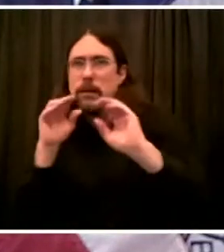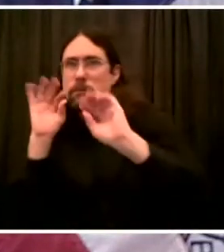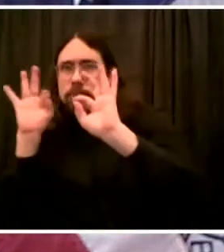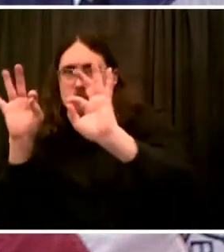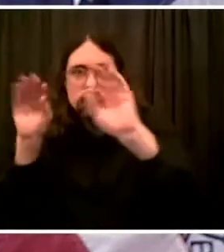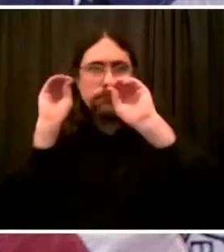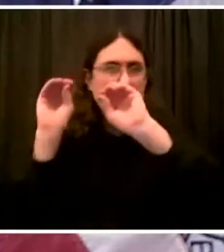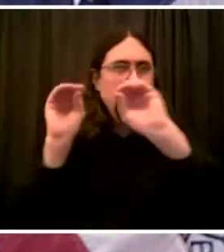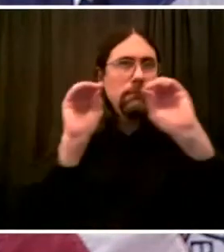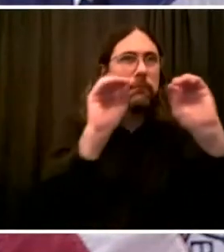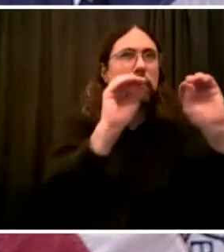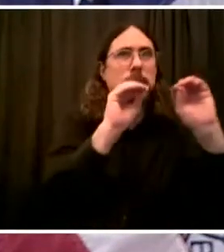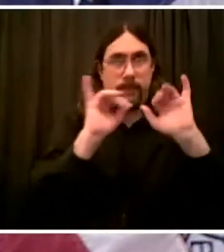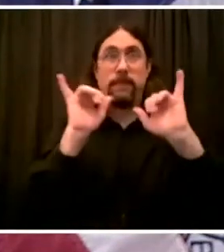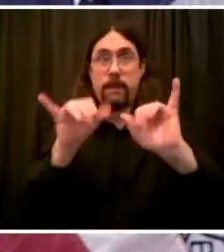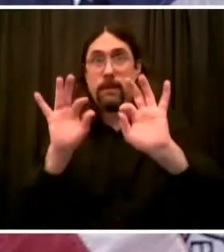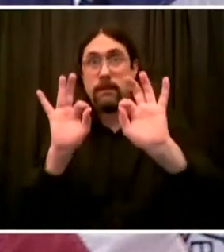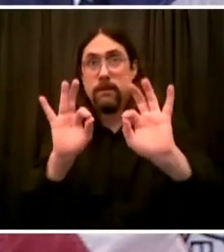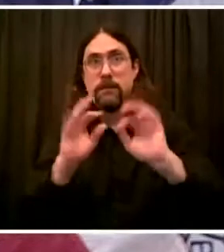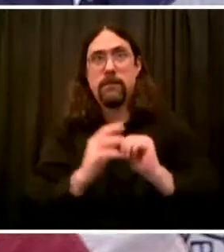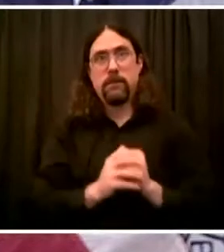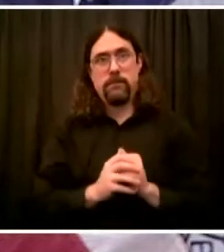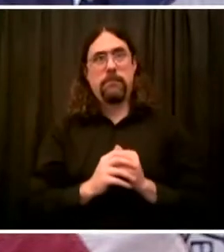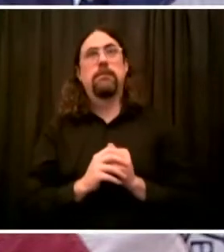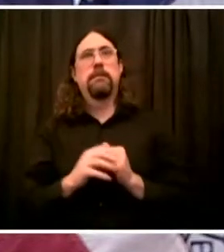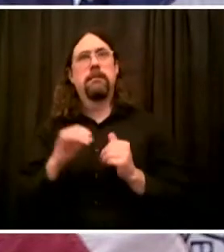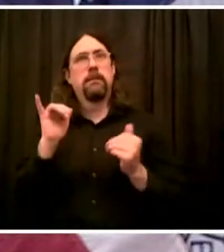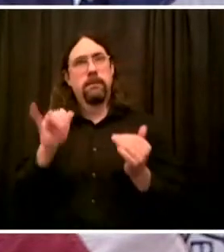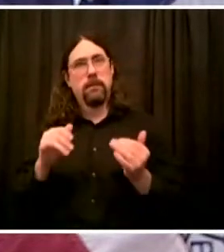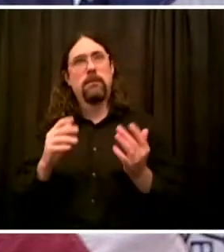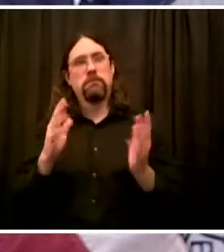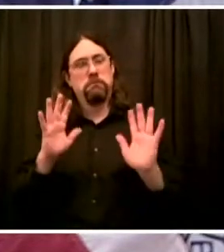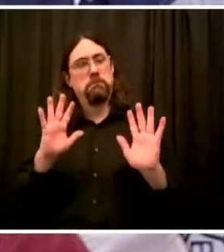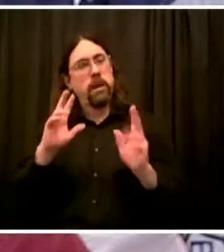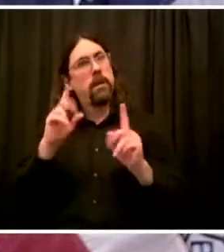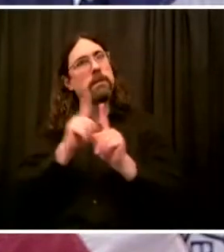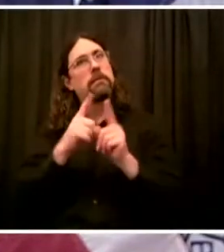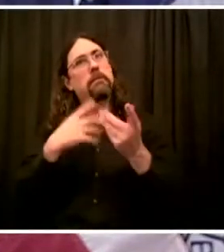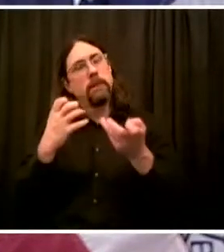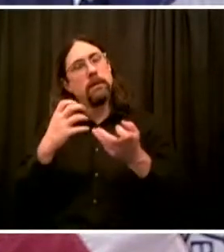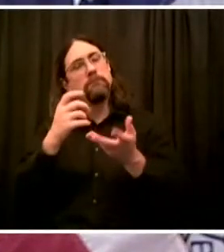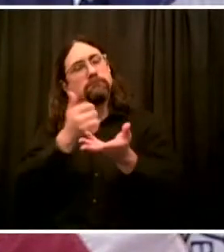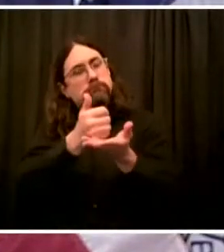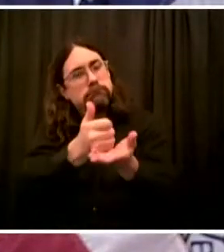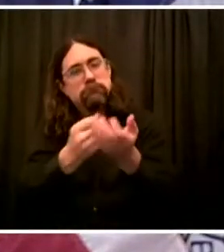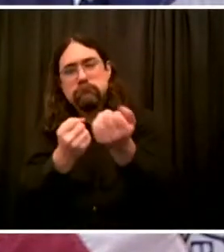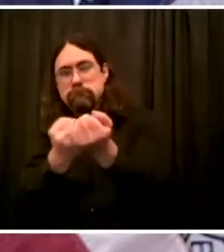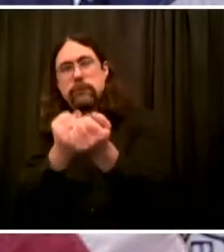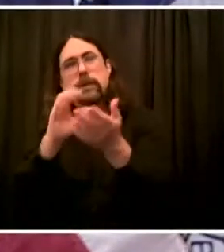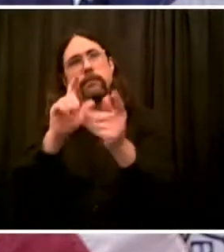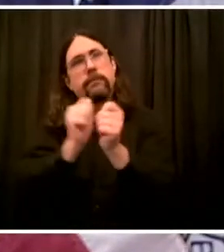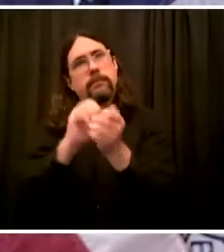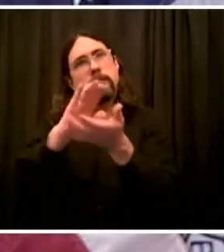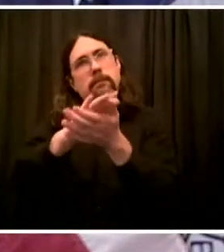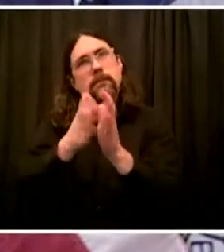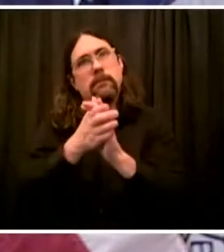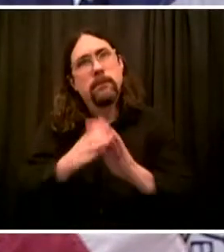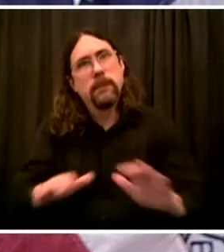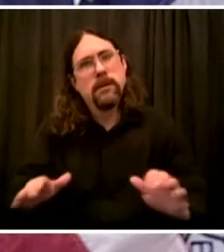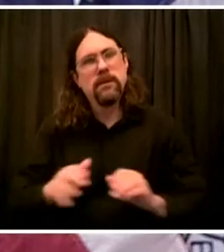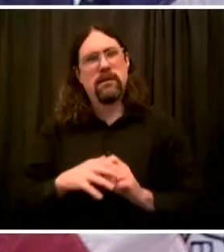And enforcement needs to be with a light touch, and overwhelmingly it has been. But we've seen a few situations where that wasn't the case and